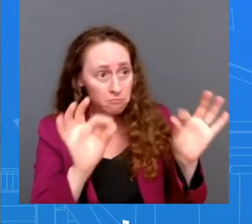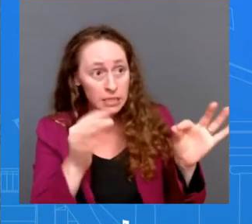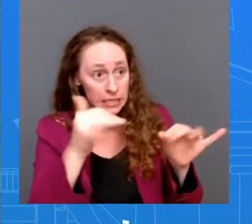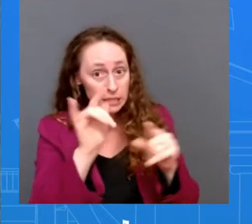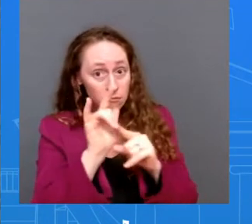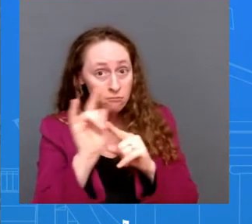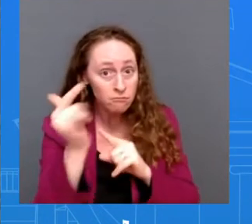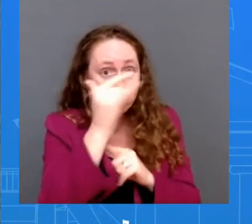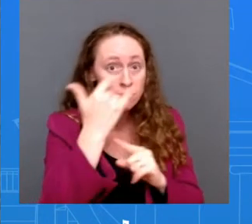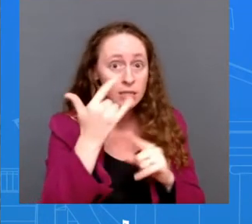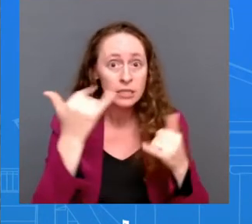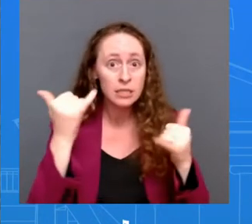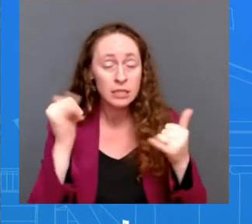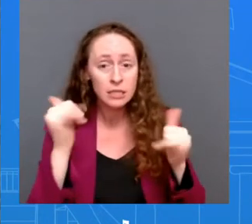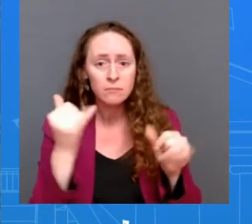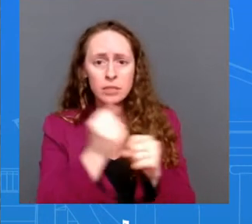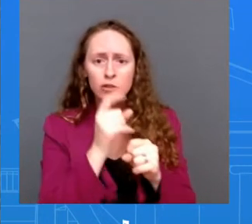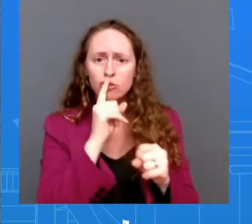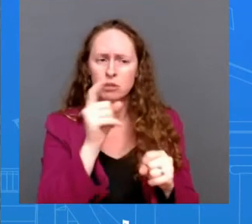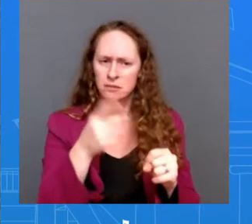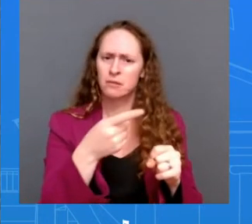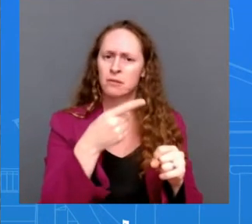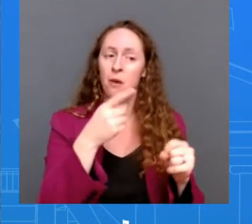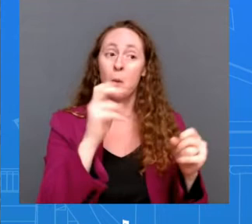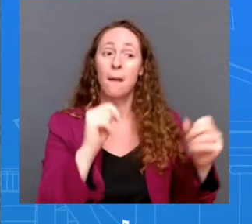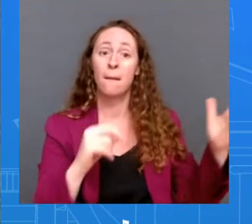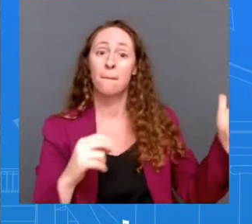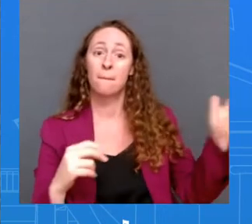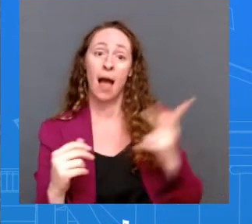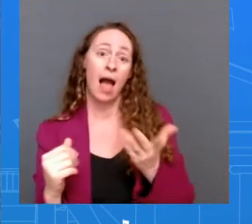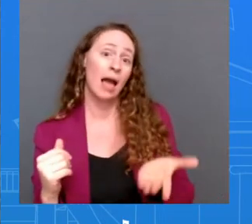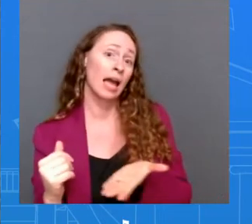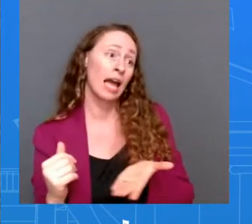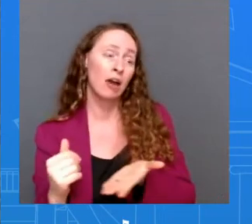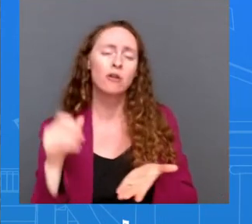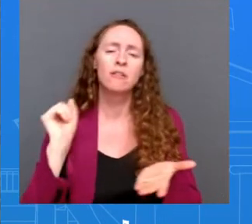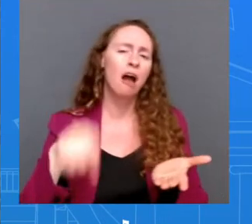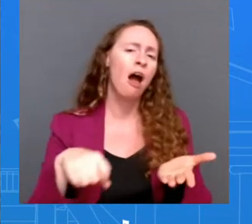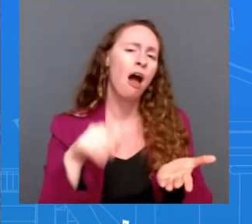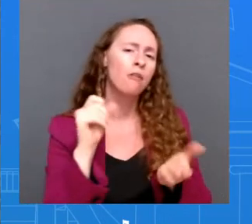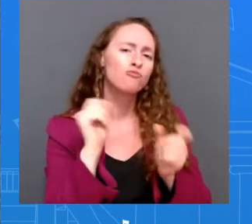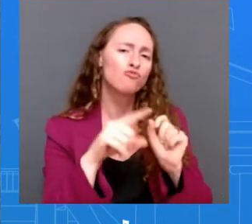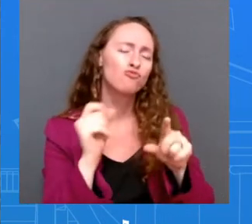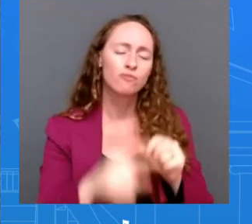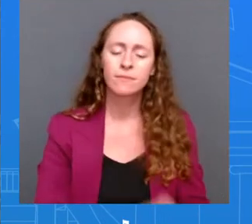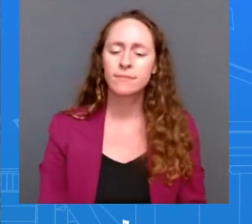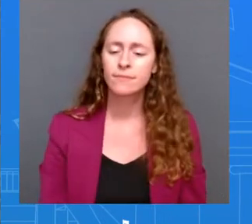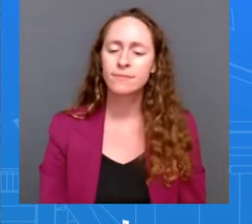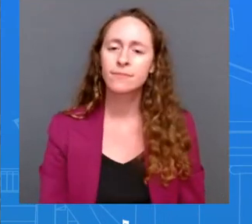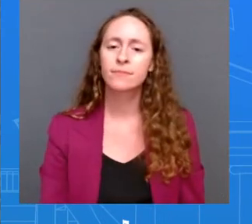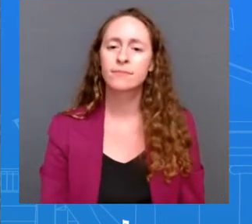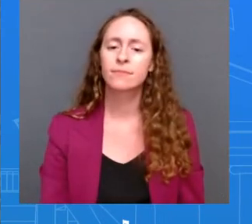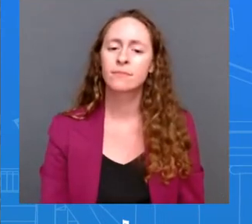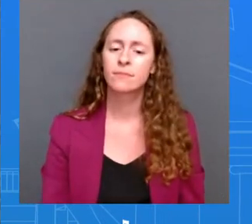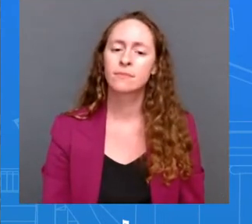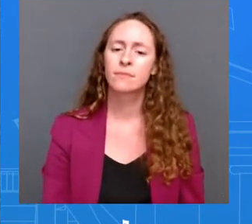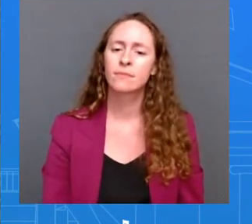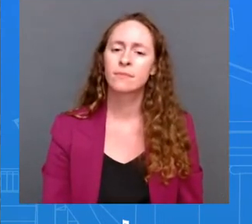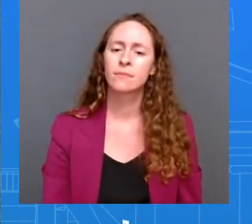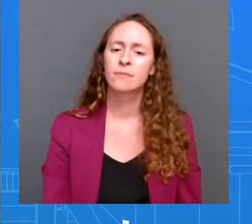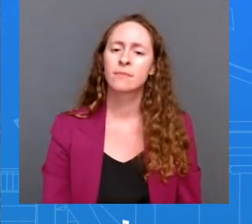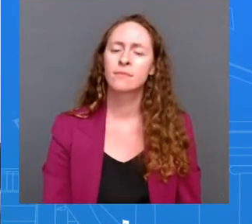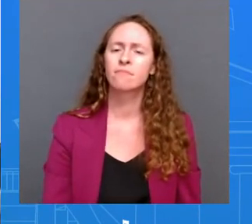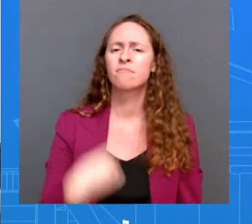back. Thanks, John. On Griner, I know you said you can't get into too many details here, but can you say if there are